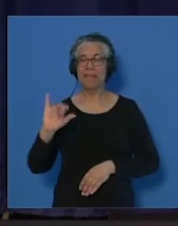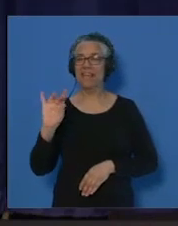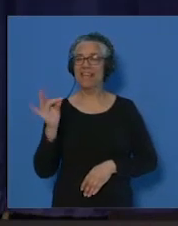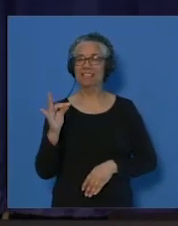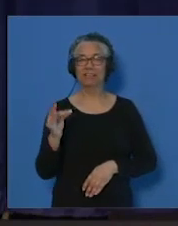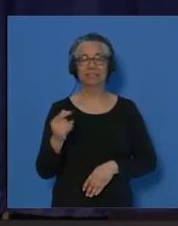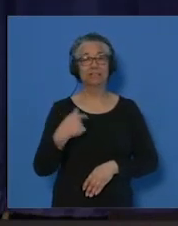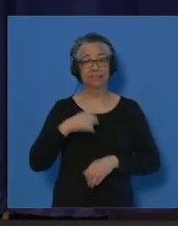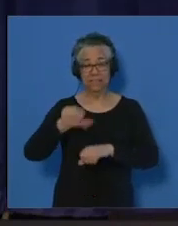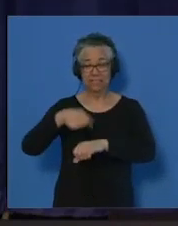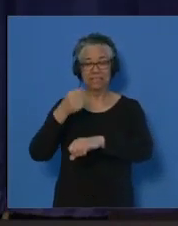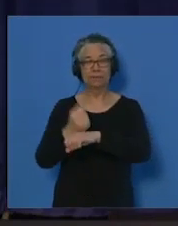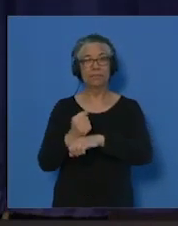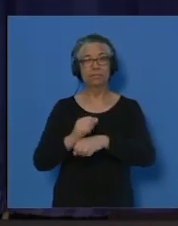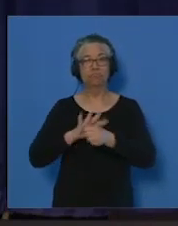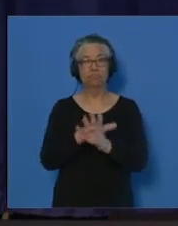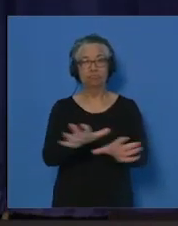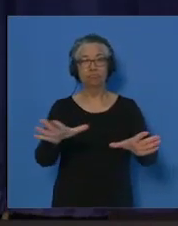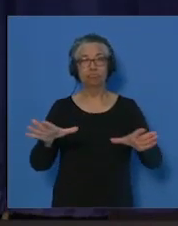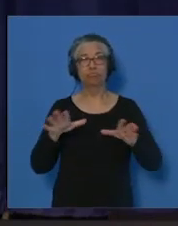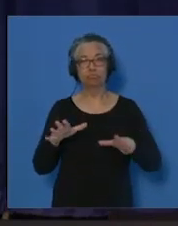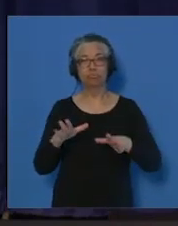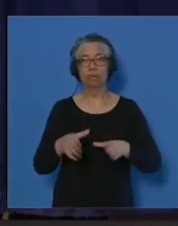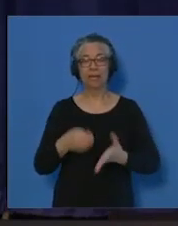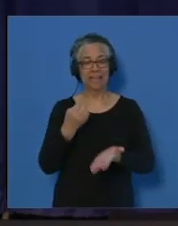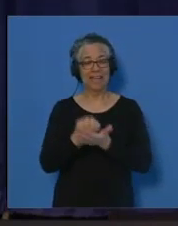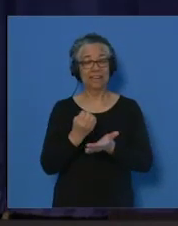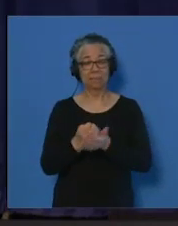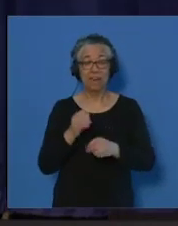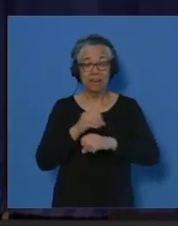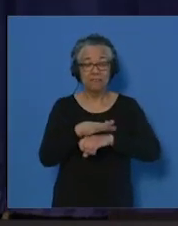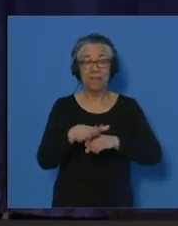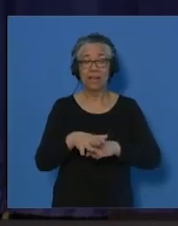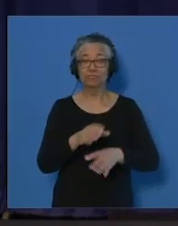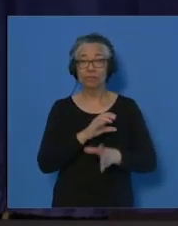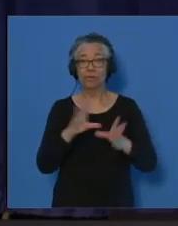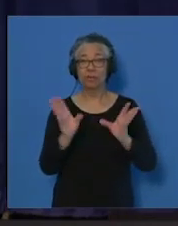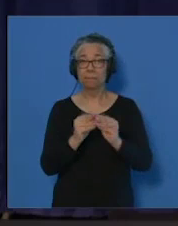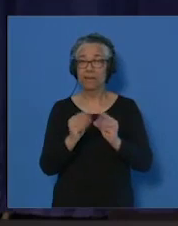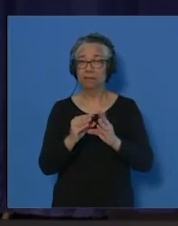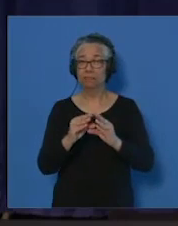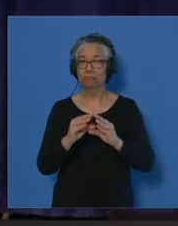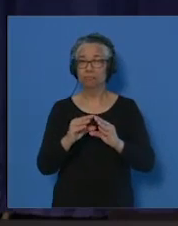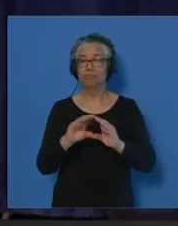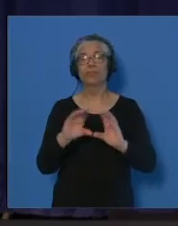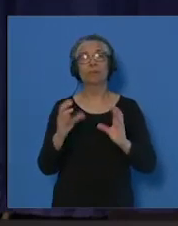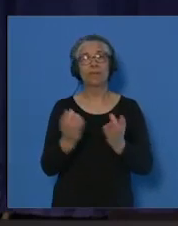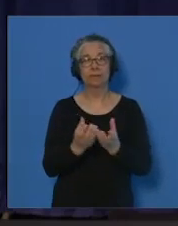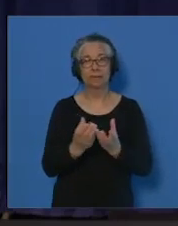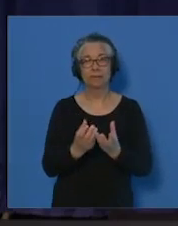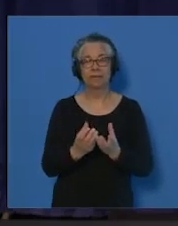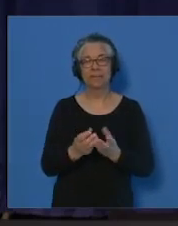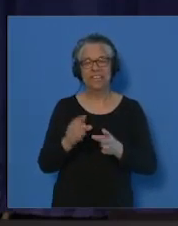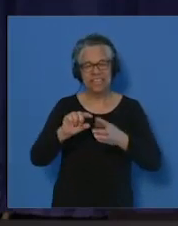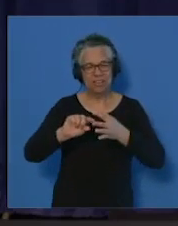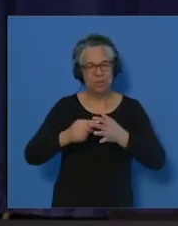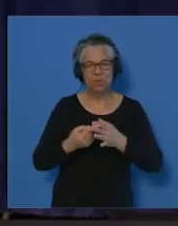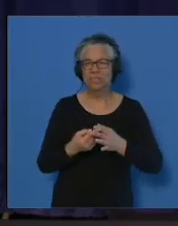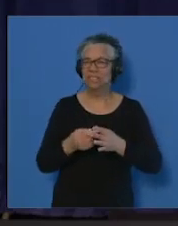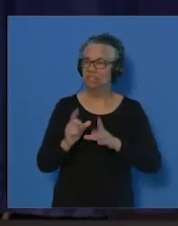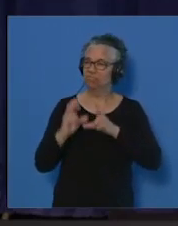COVID-19 Economic Advisory Committee. The committee includes key stakeholders in the Bermuda economy and